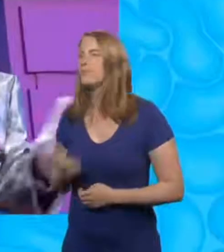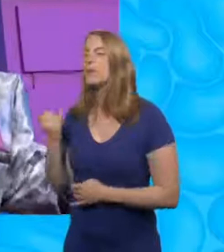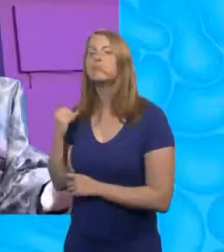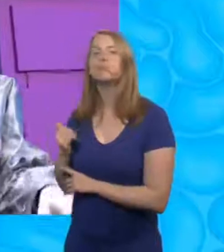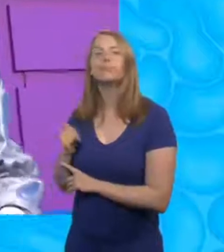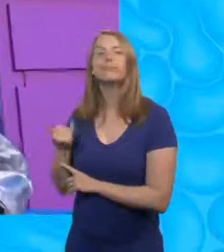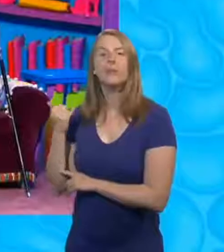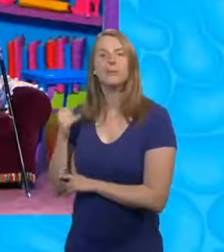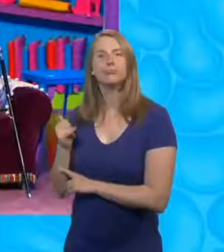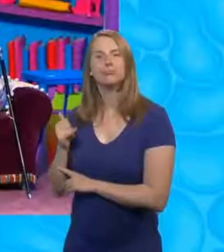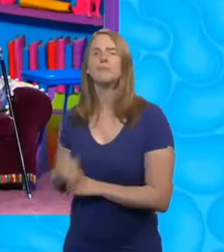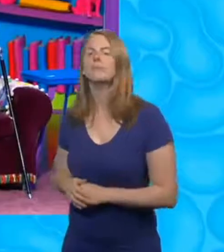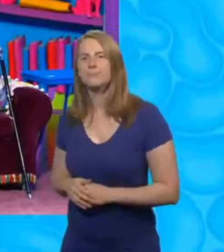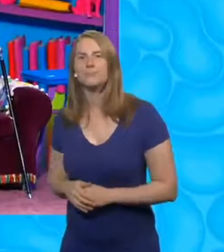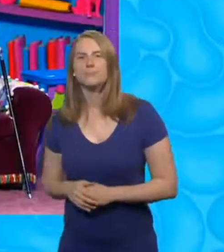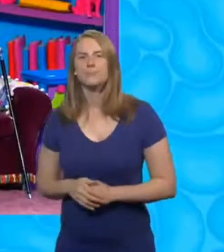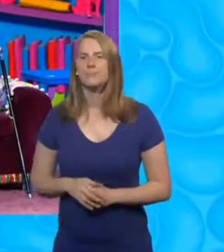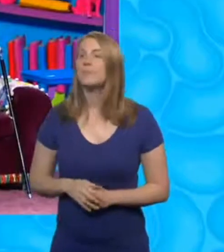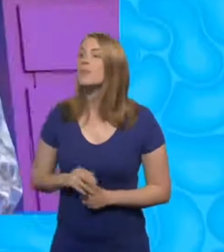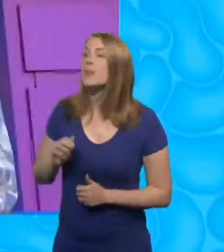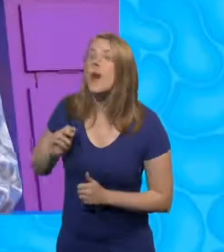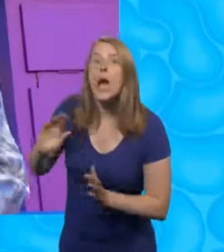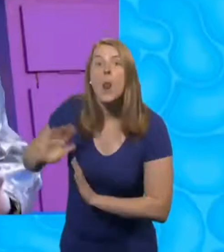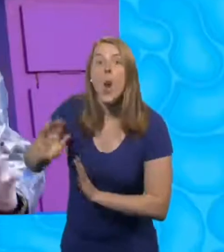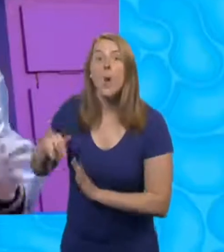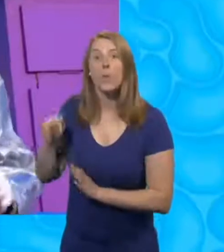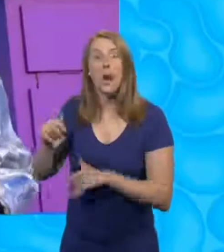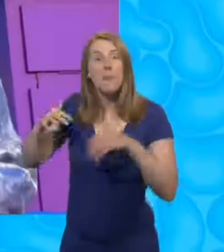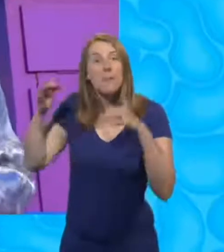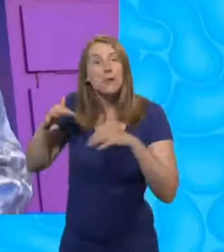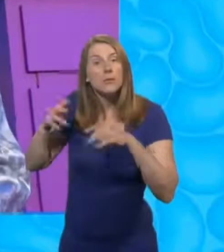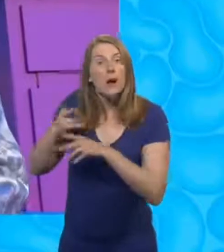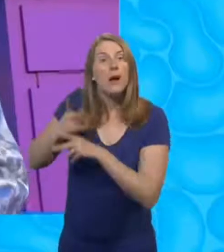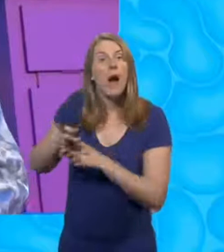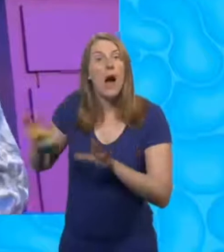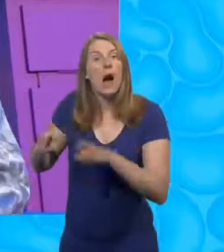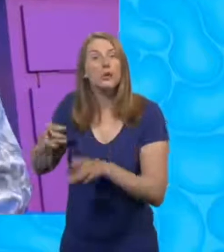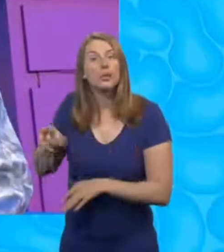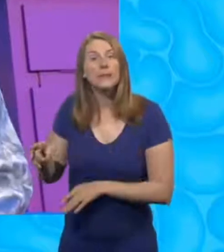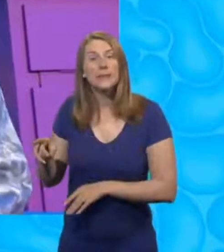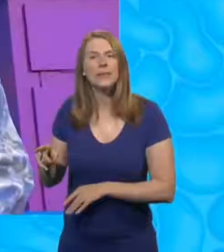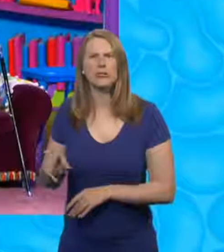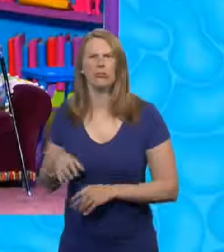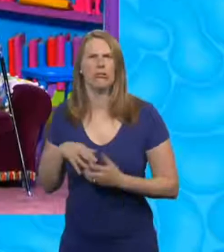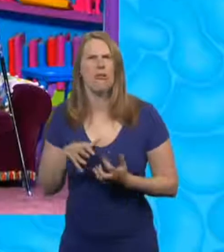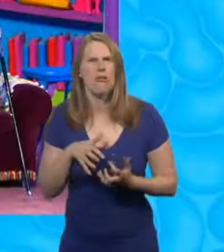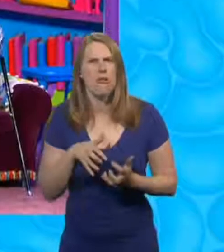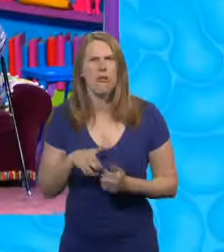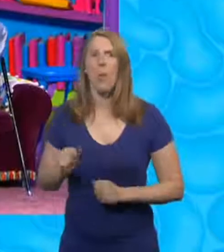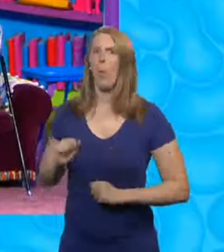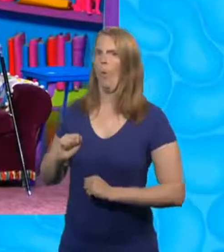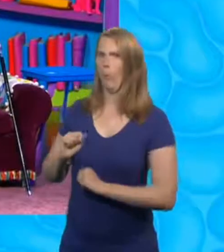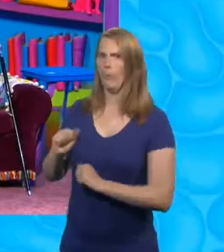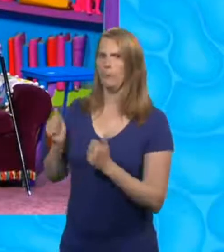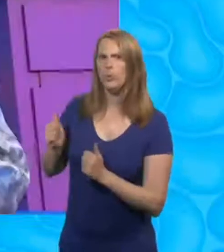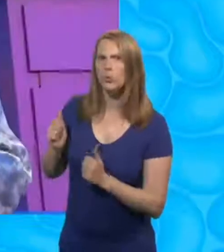It's ringing. It's ringing. Oh! Oh, hello, yes, yes. Is that the Monster Sitting Agency? Oh, hello,